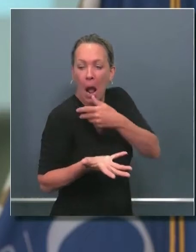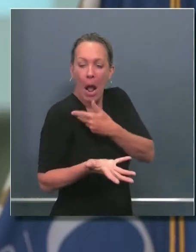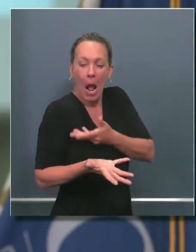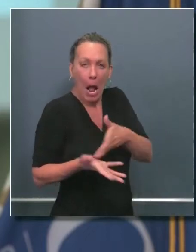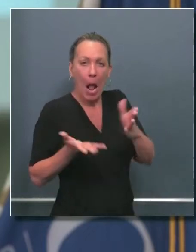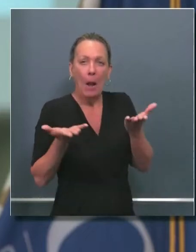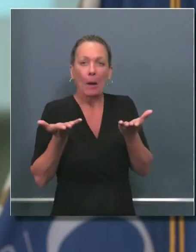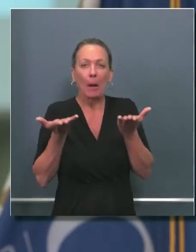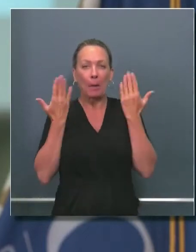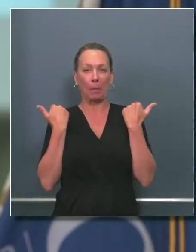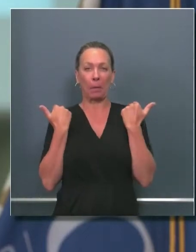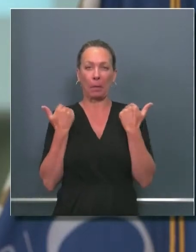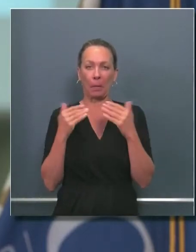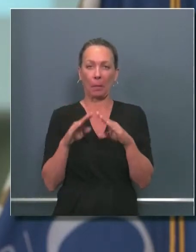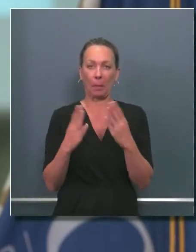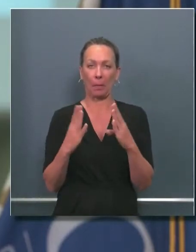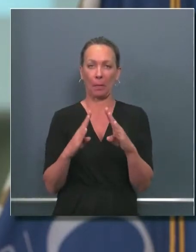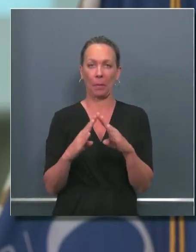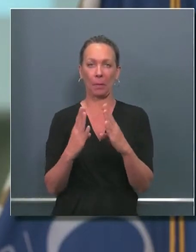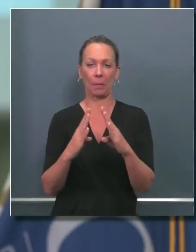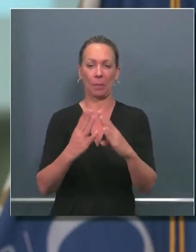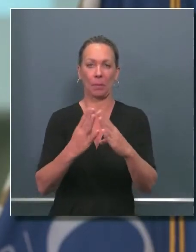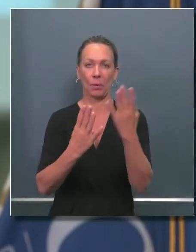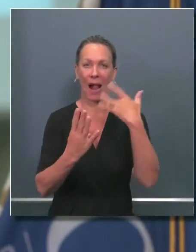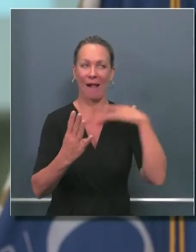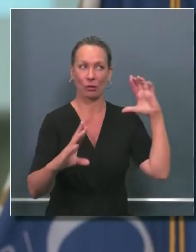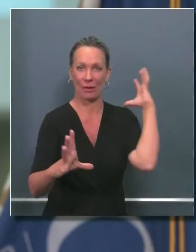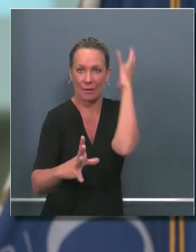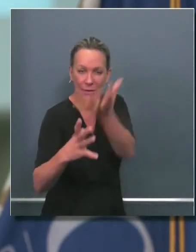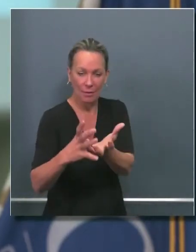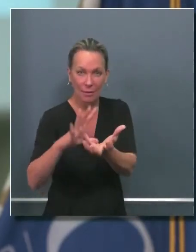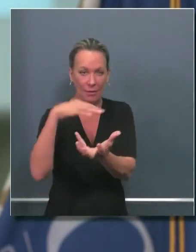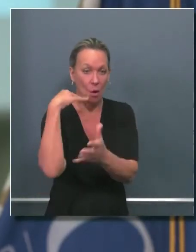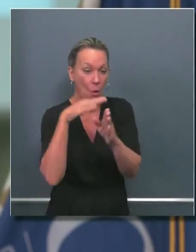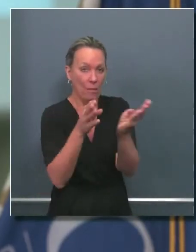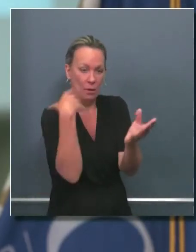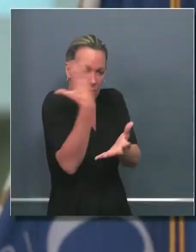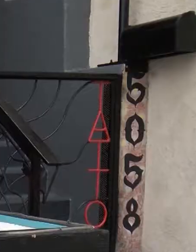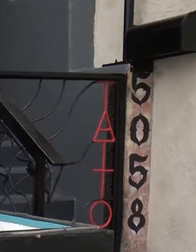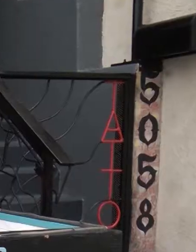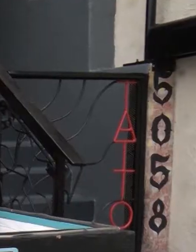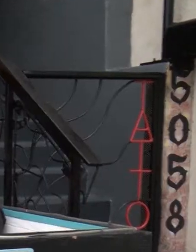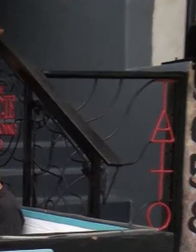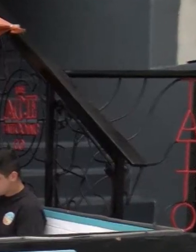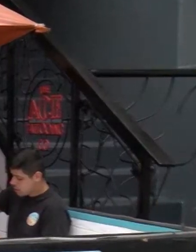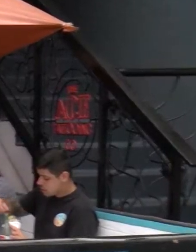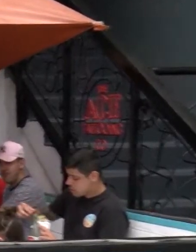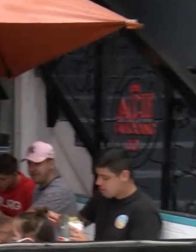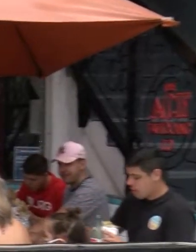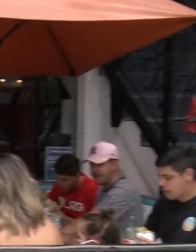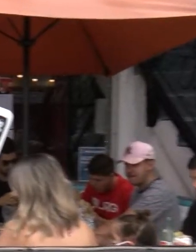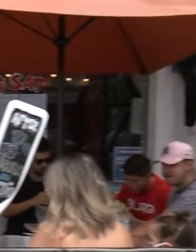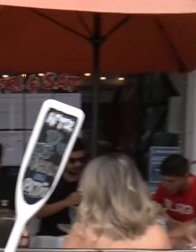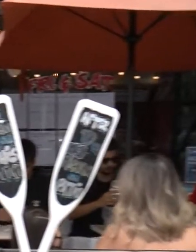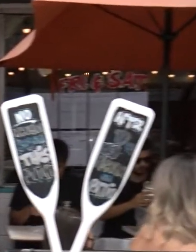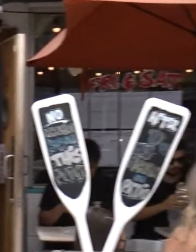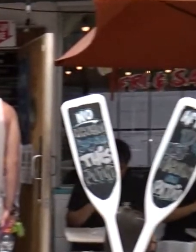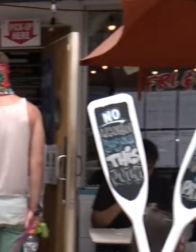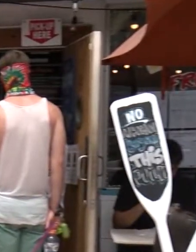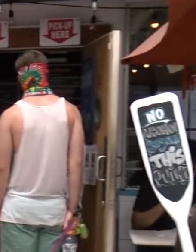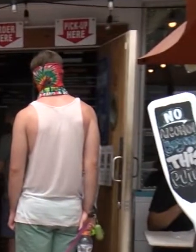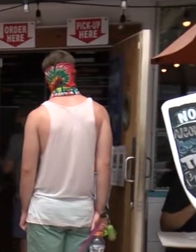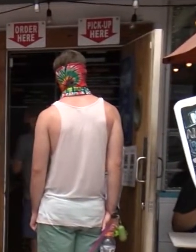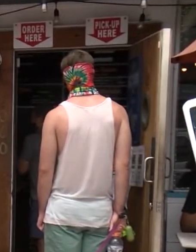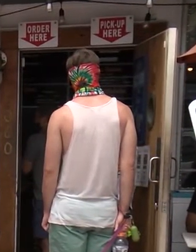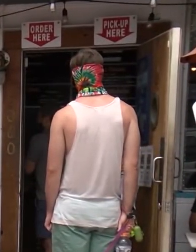We are entering in to the unknown, the untested, and we're going on a journey together. With many parts of the state now